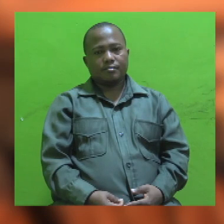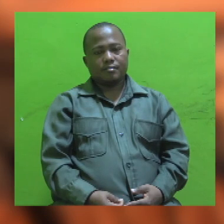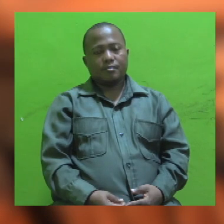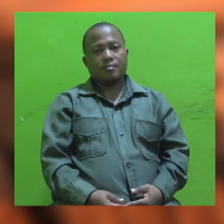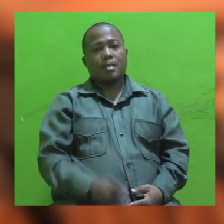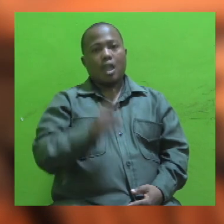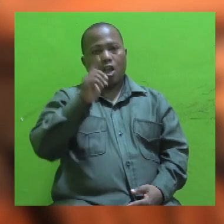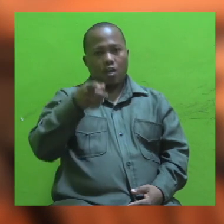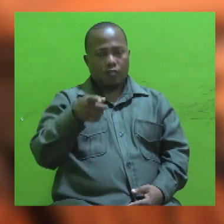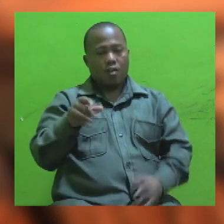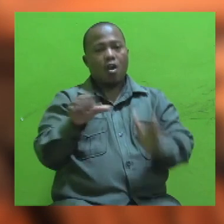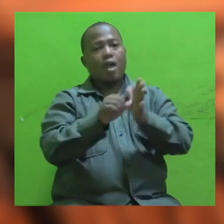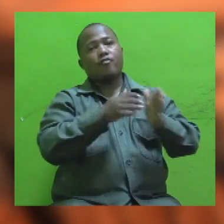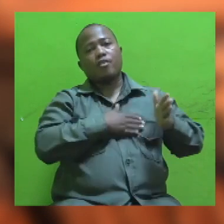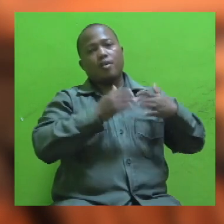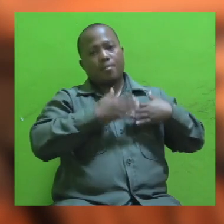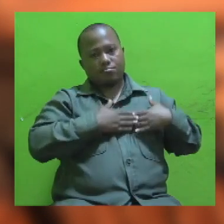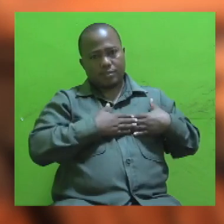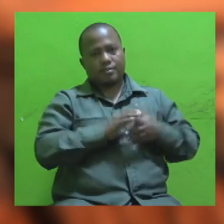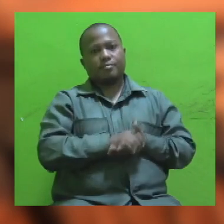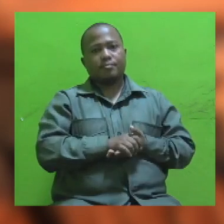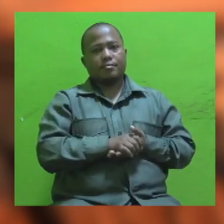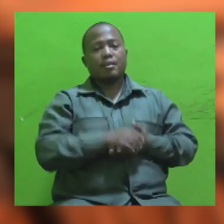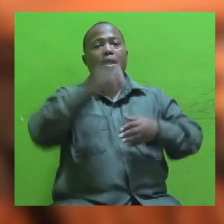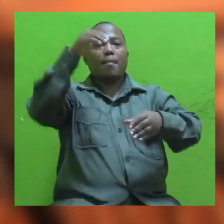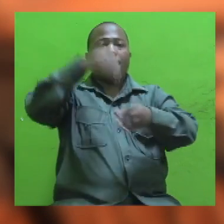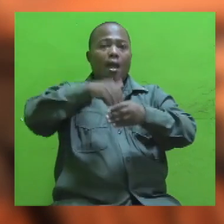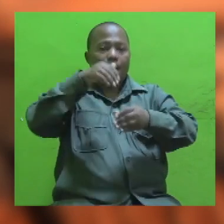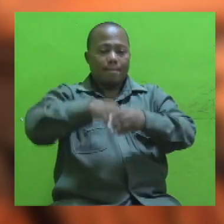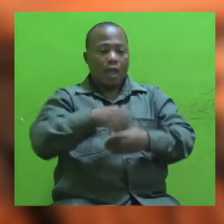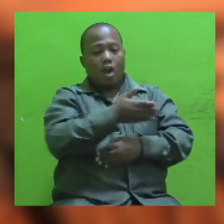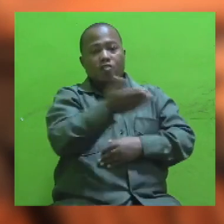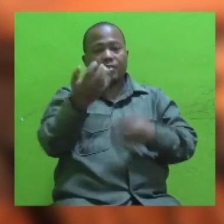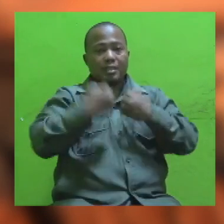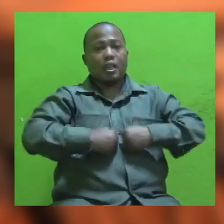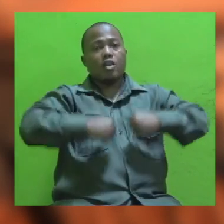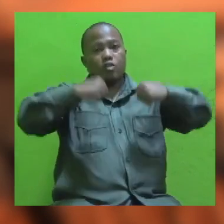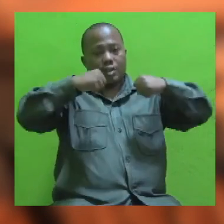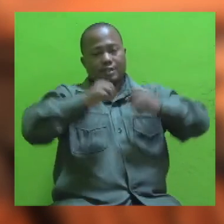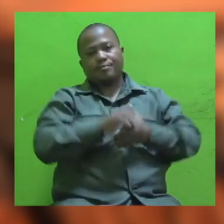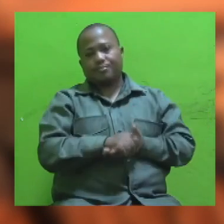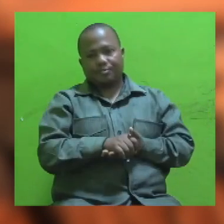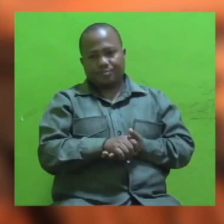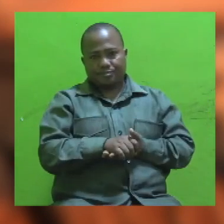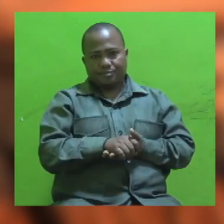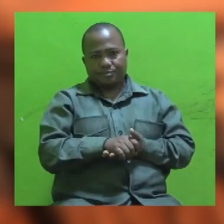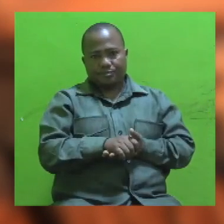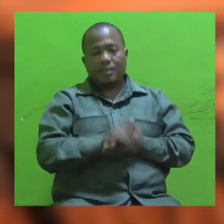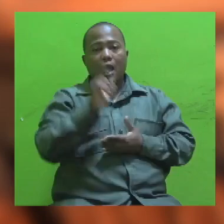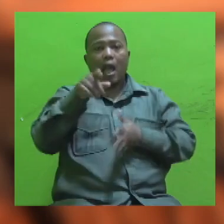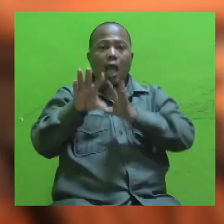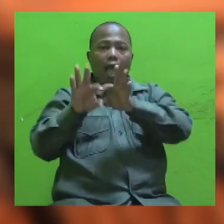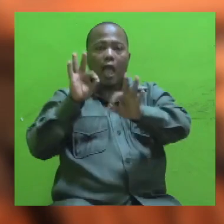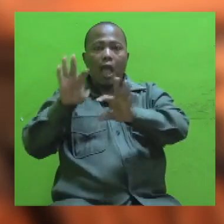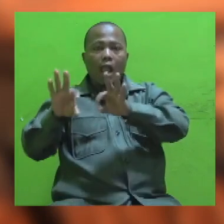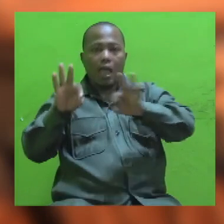So, my dear student, the member of these authorities, those authorities I've mentioned there, are elected